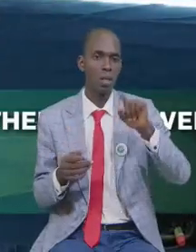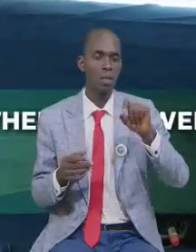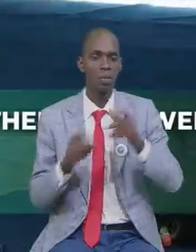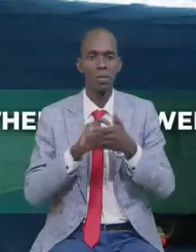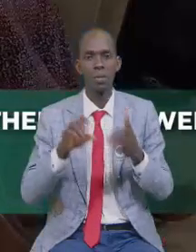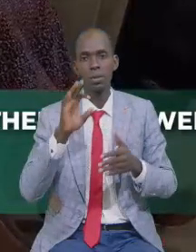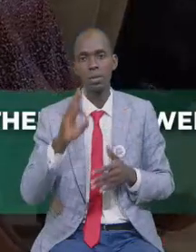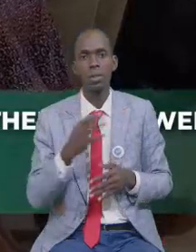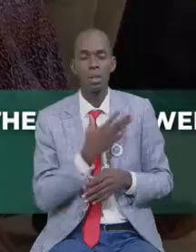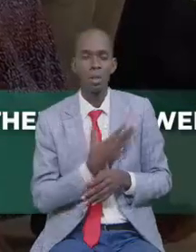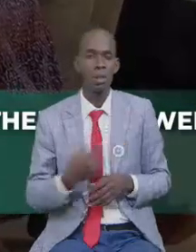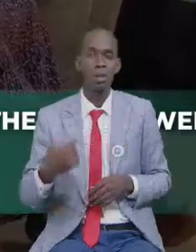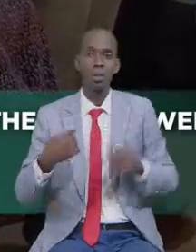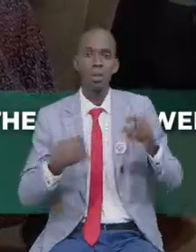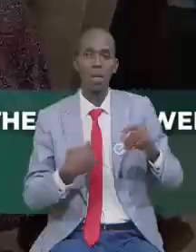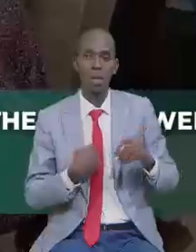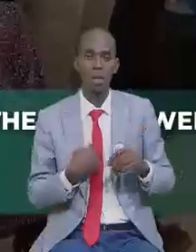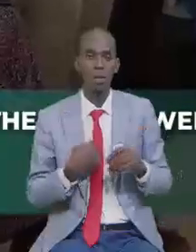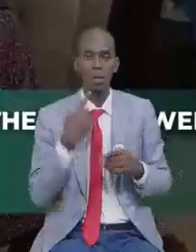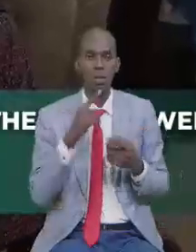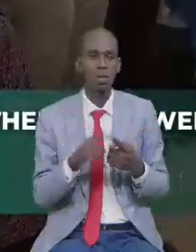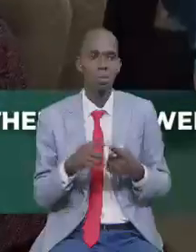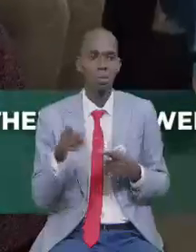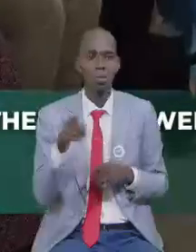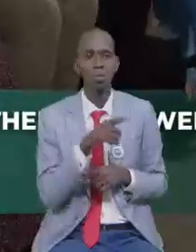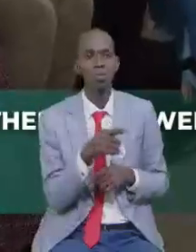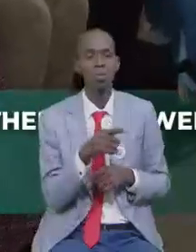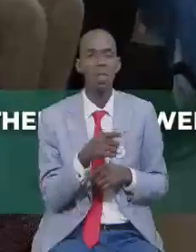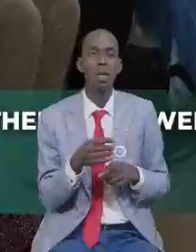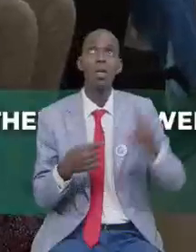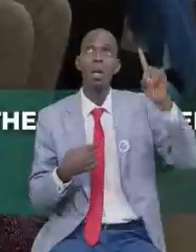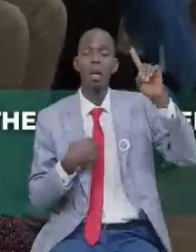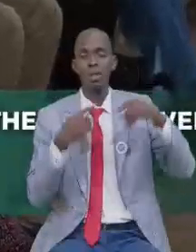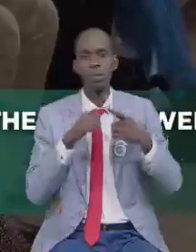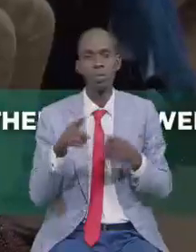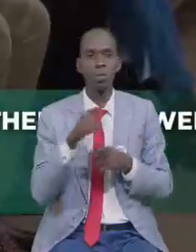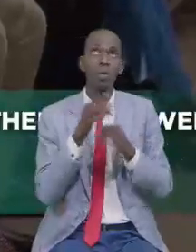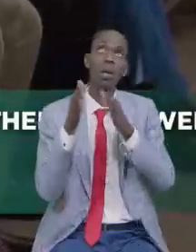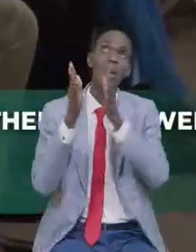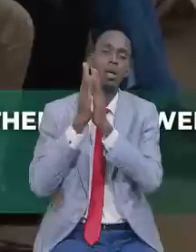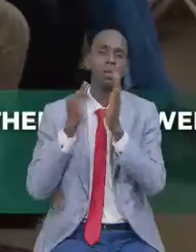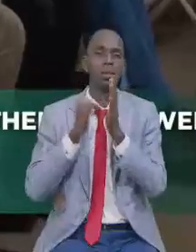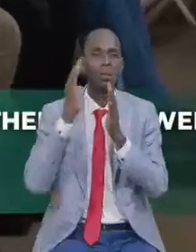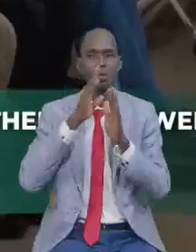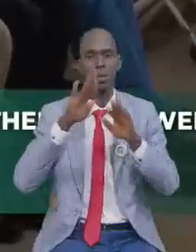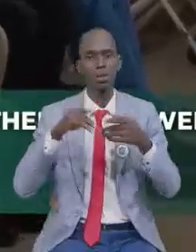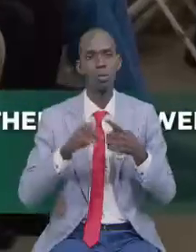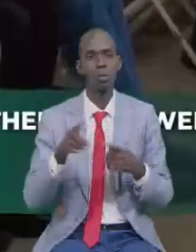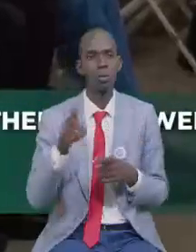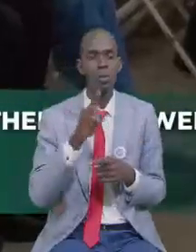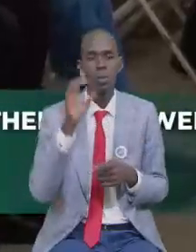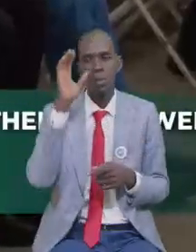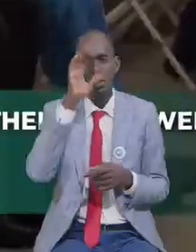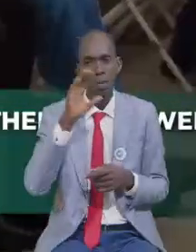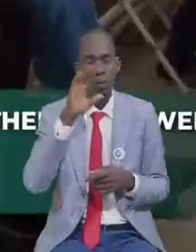say unto you, ask, that's number one, and it shall be given unto you. Seek, this is